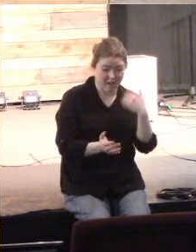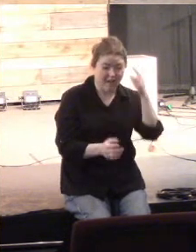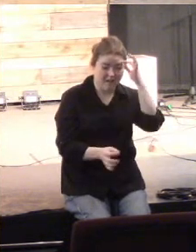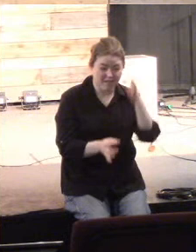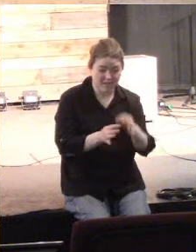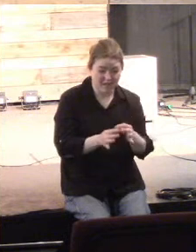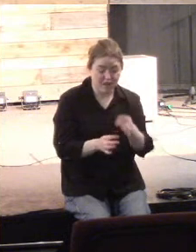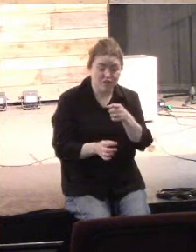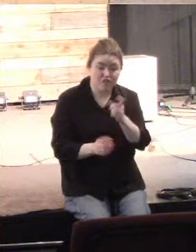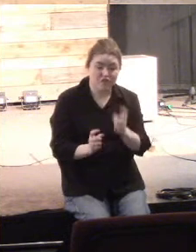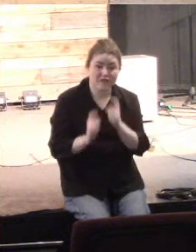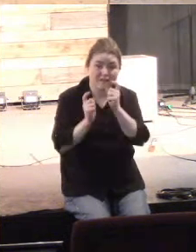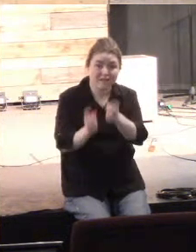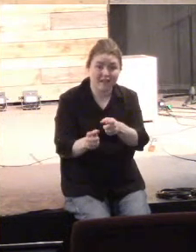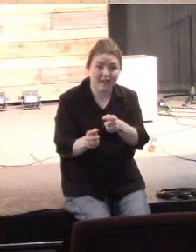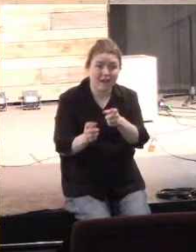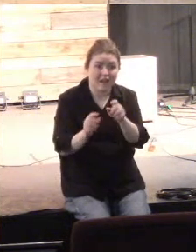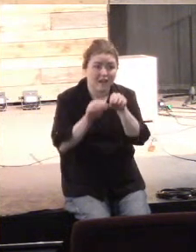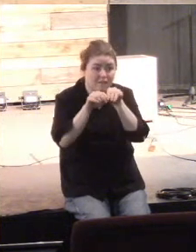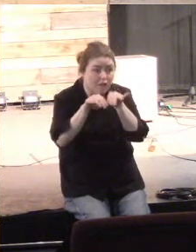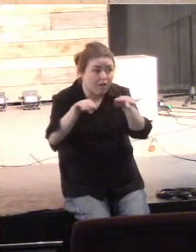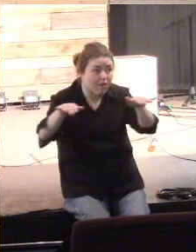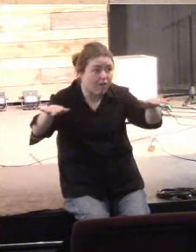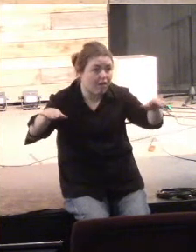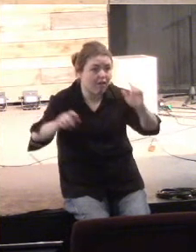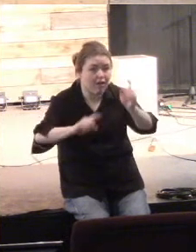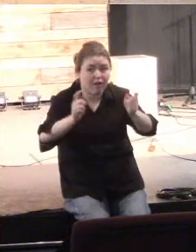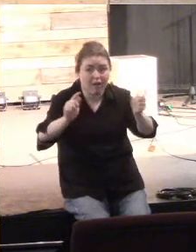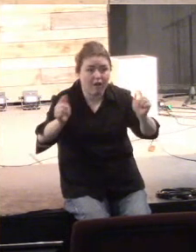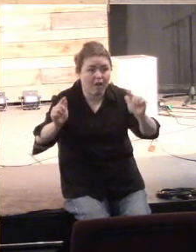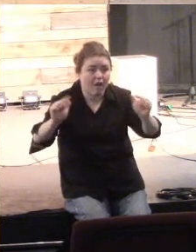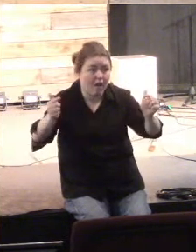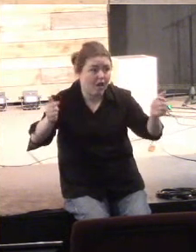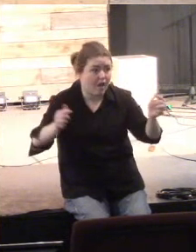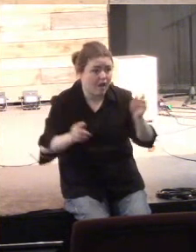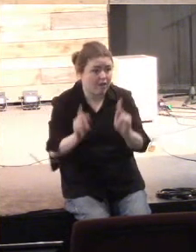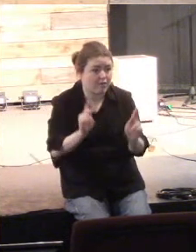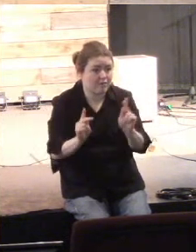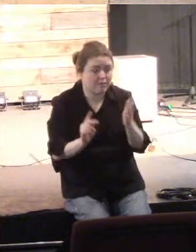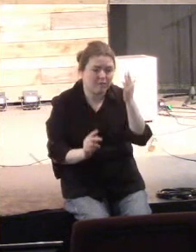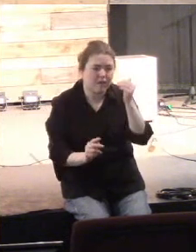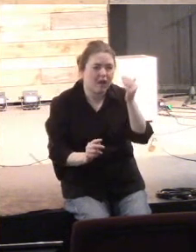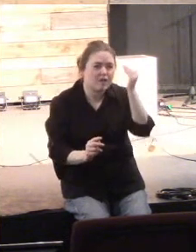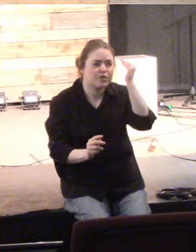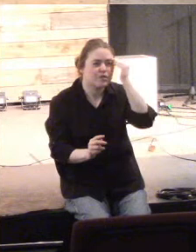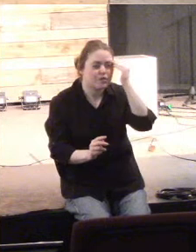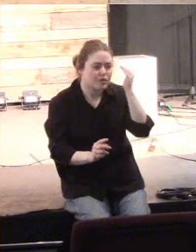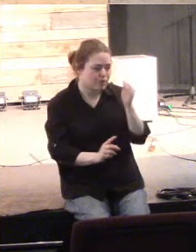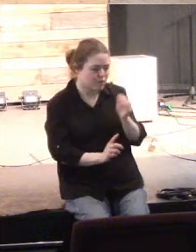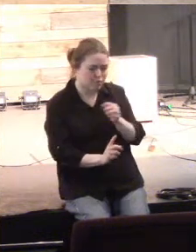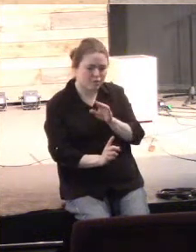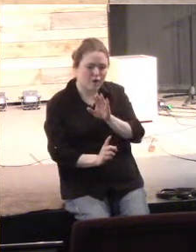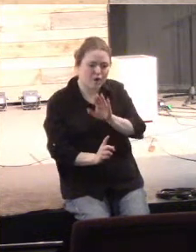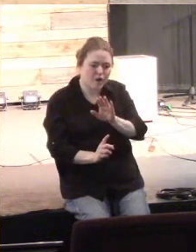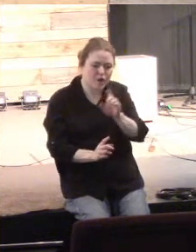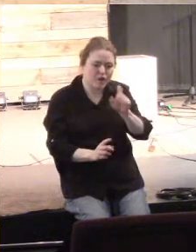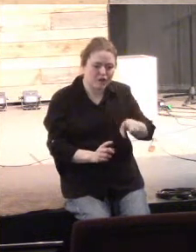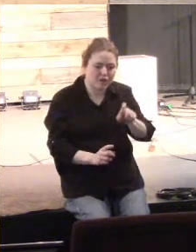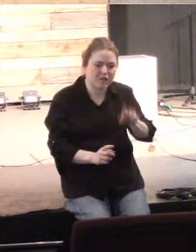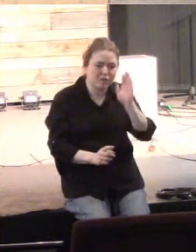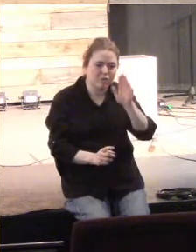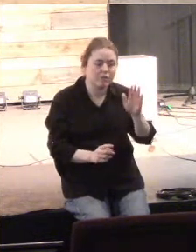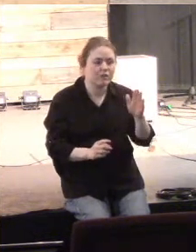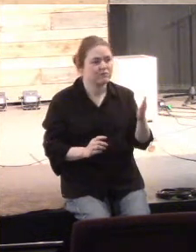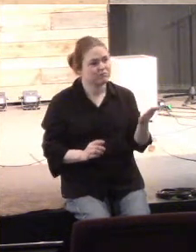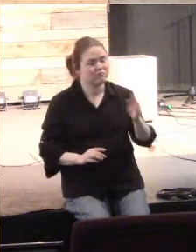that her own needs would be met. And for us here today, that's the challenge when we give. It's